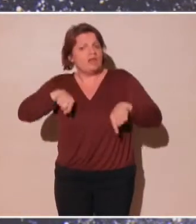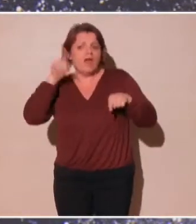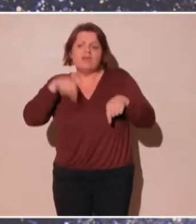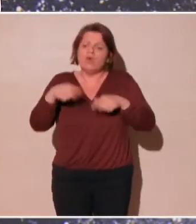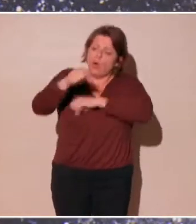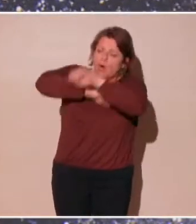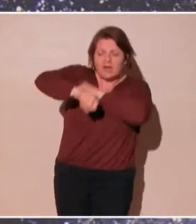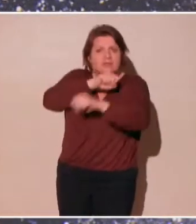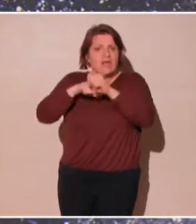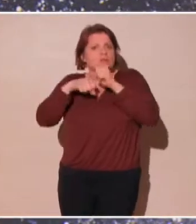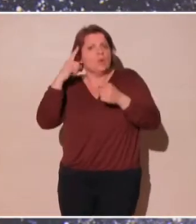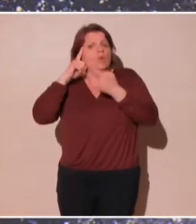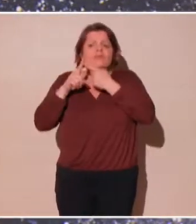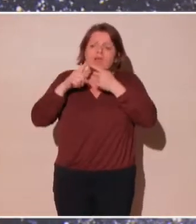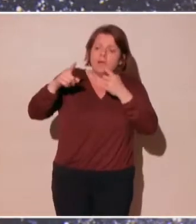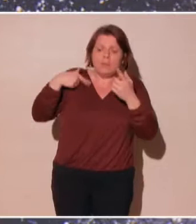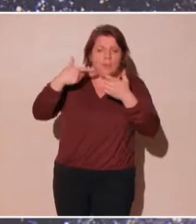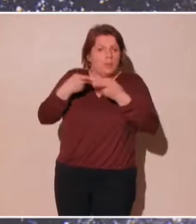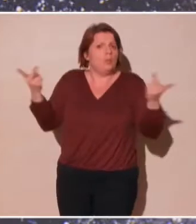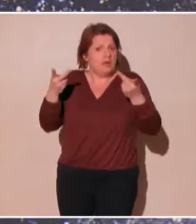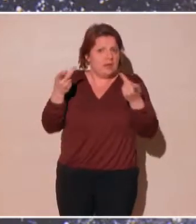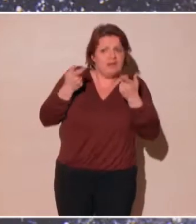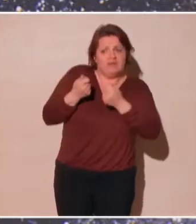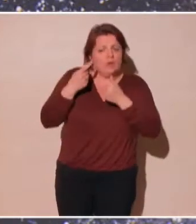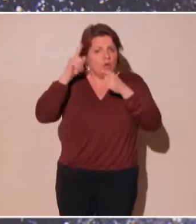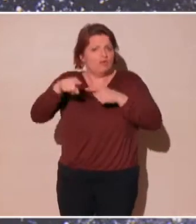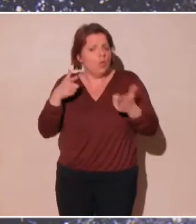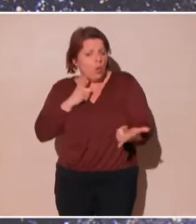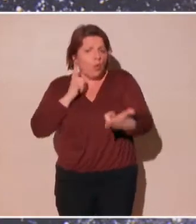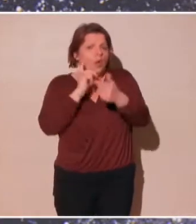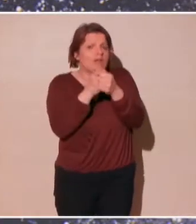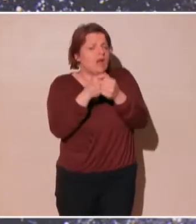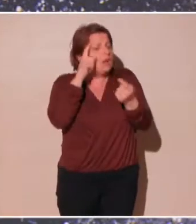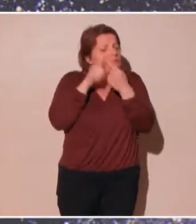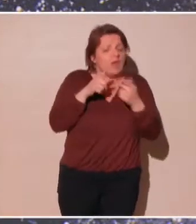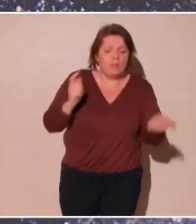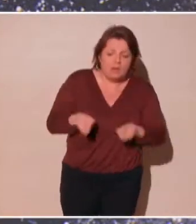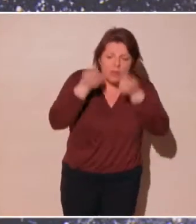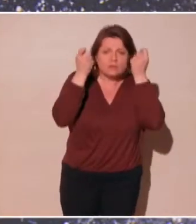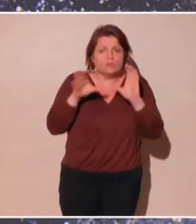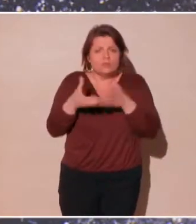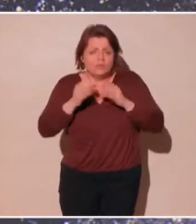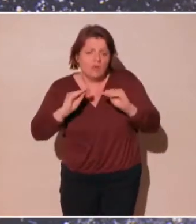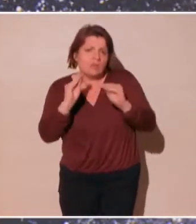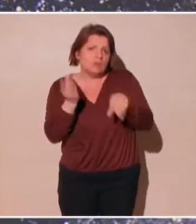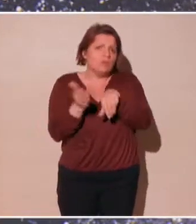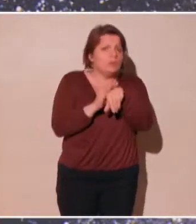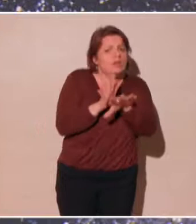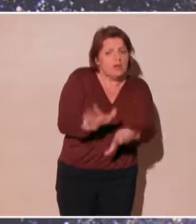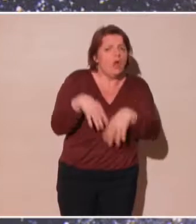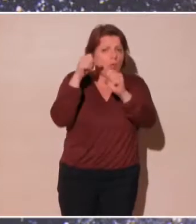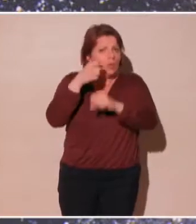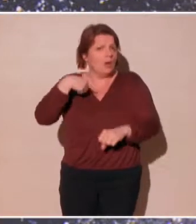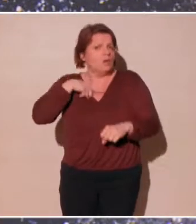by the government. And we need to make the most of what AI offers, what AI hides in terms of